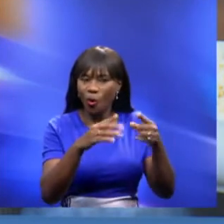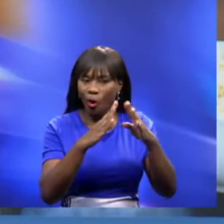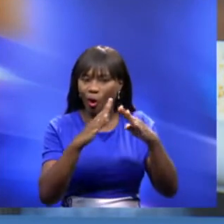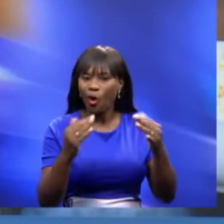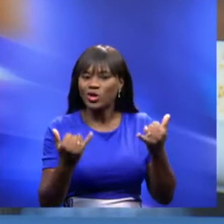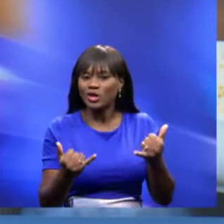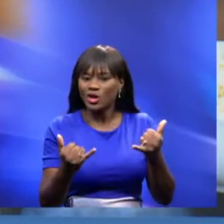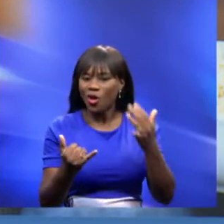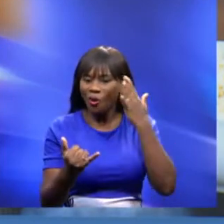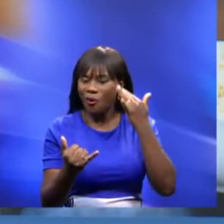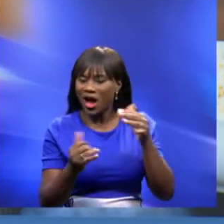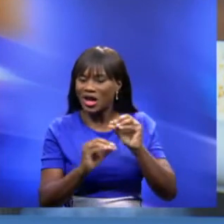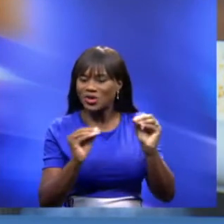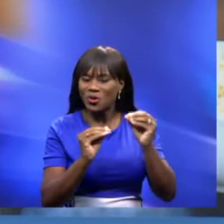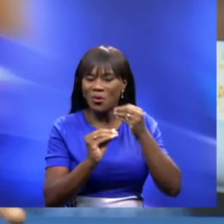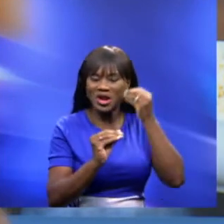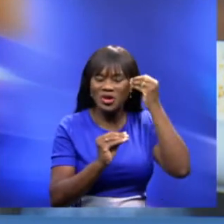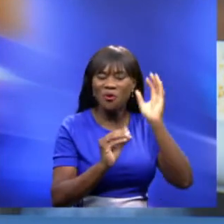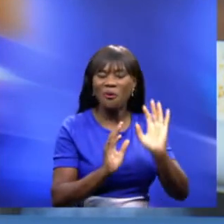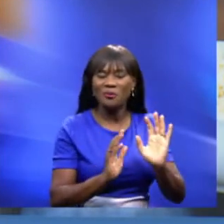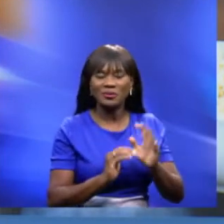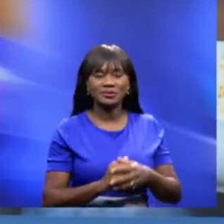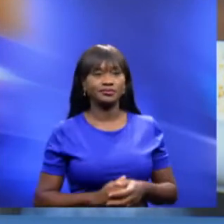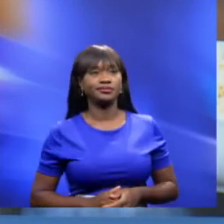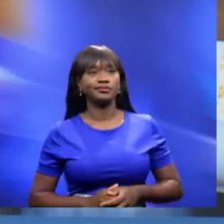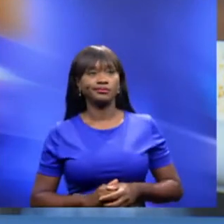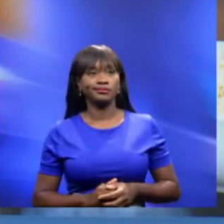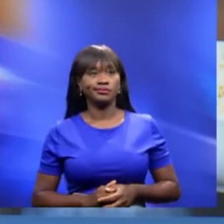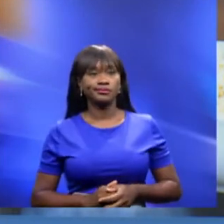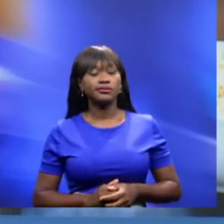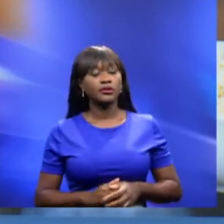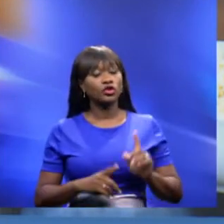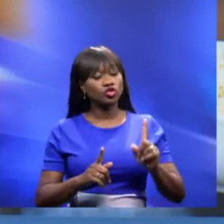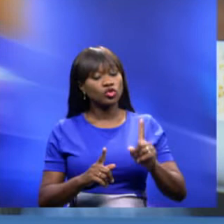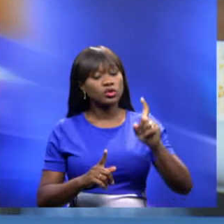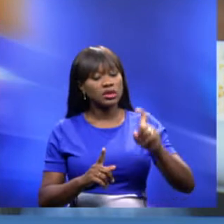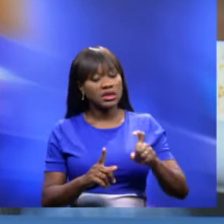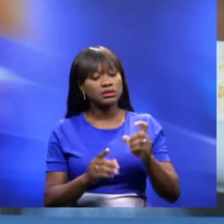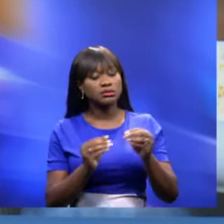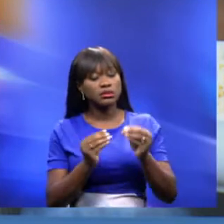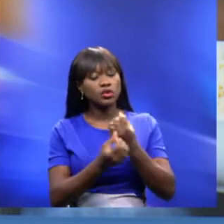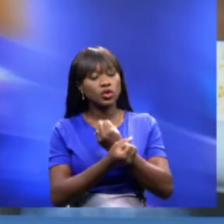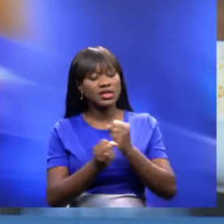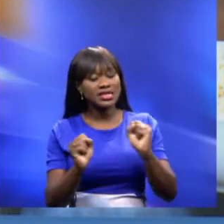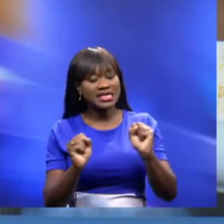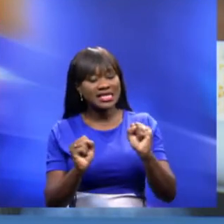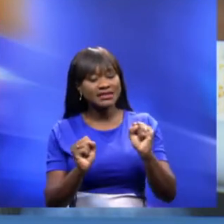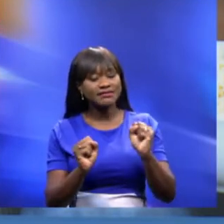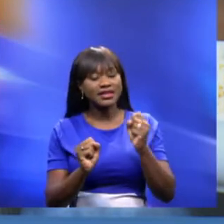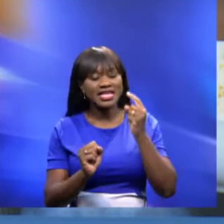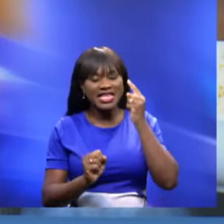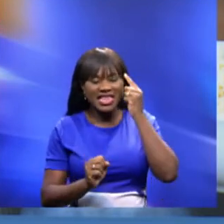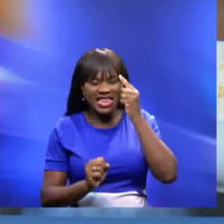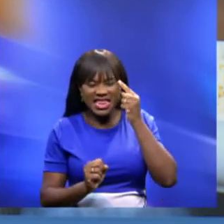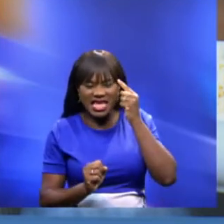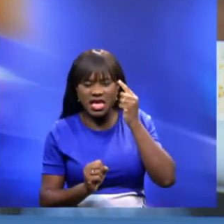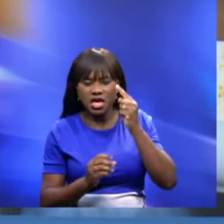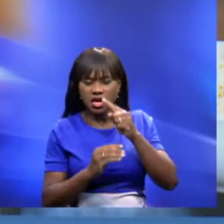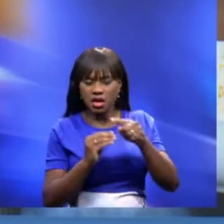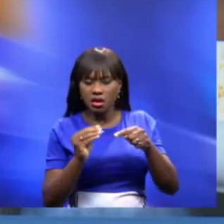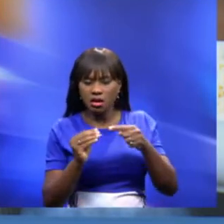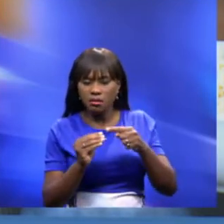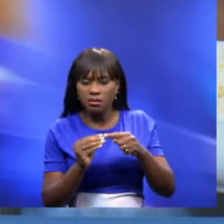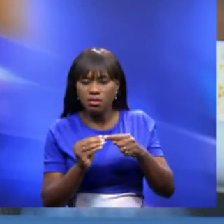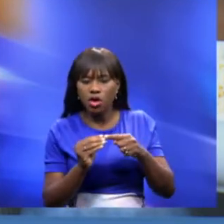the virtual sense, in the online sense. So let's be safe, and really and truly is innate